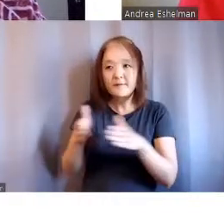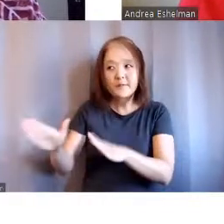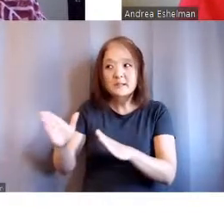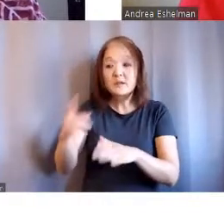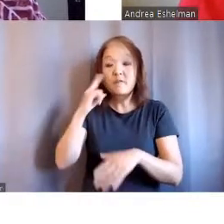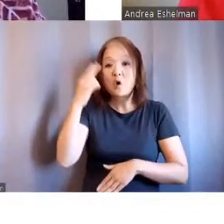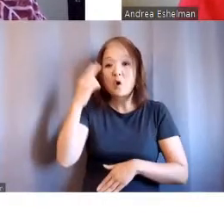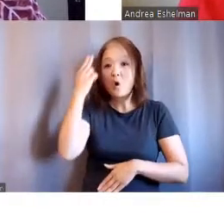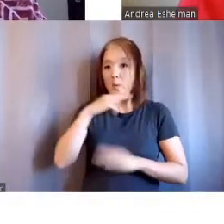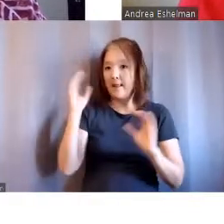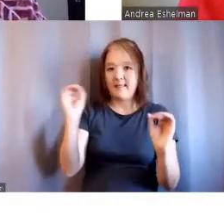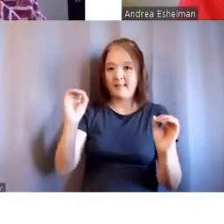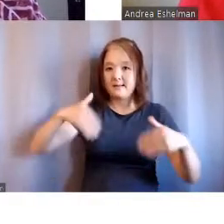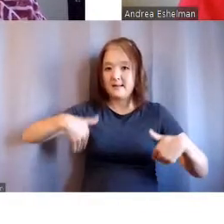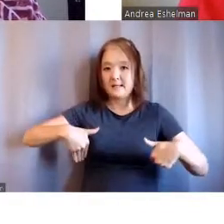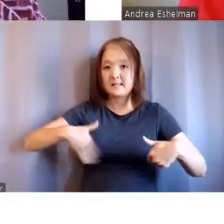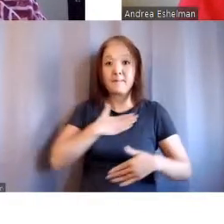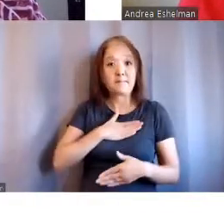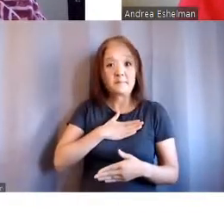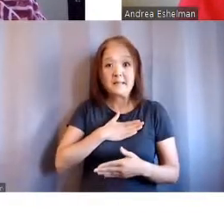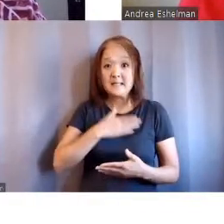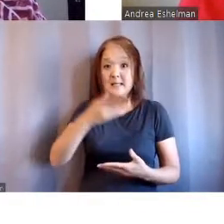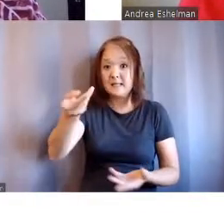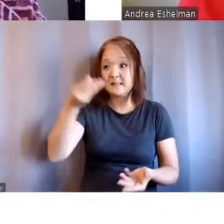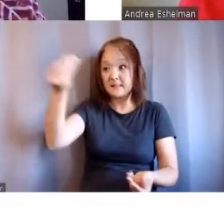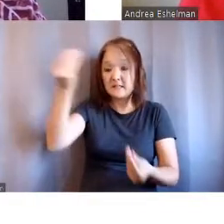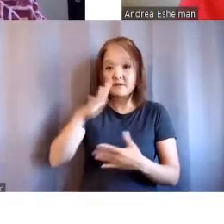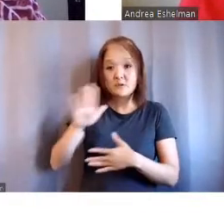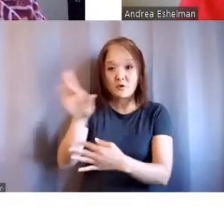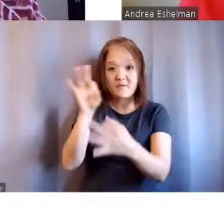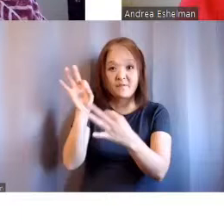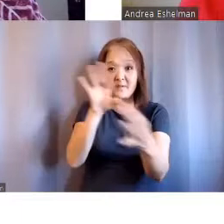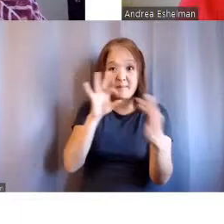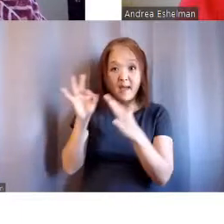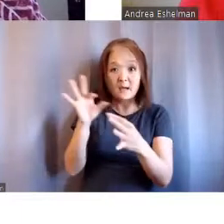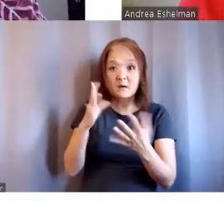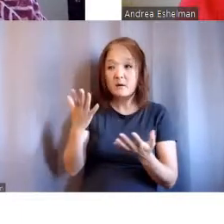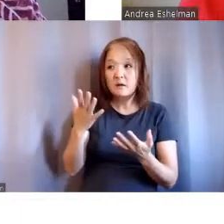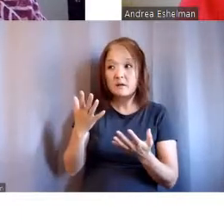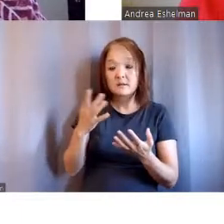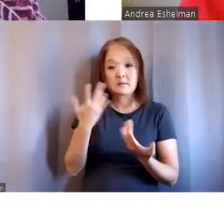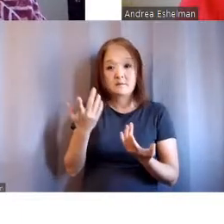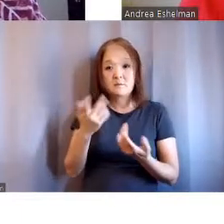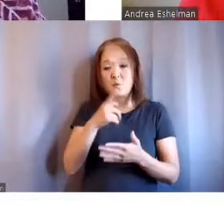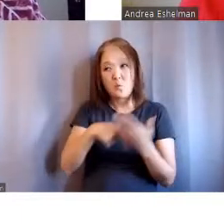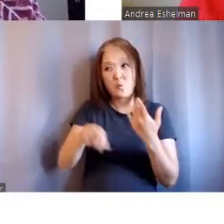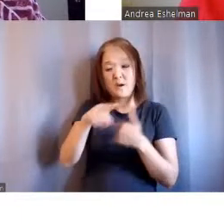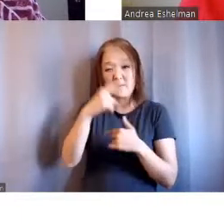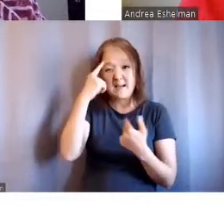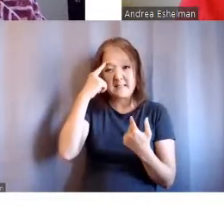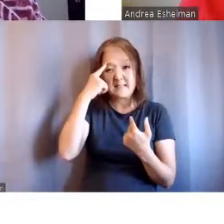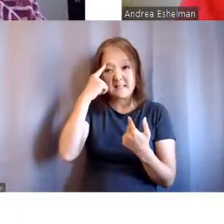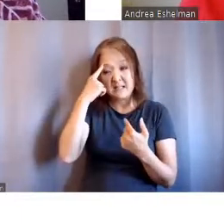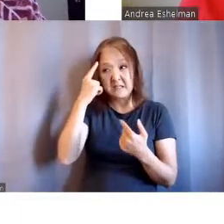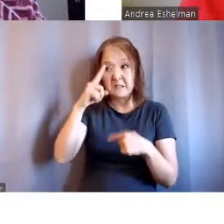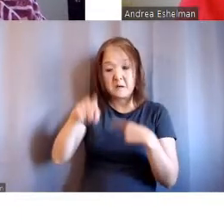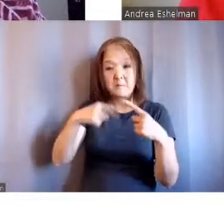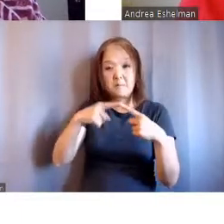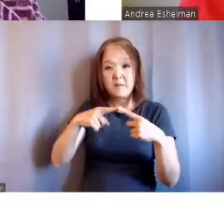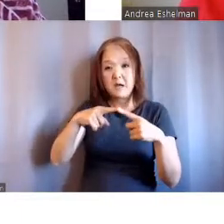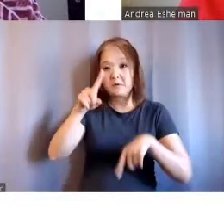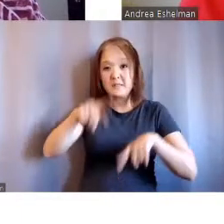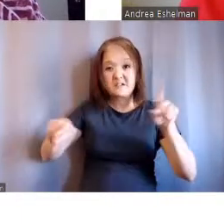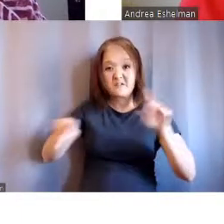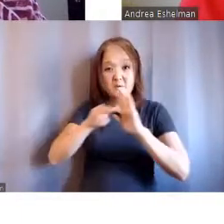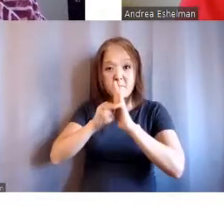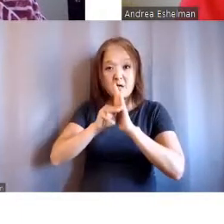yet. Please give us your feedback, though, when we send out your poll, about what you think about the potentially different models of doing social